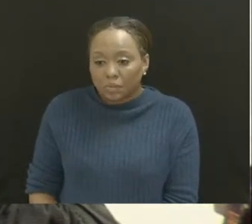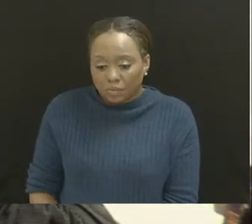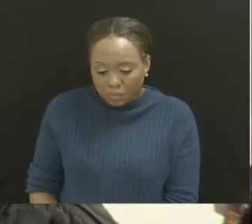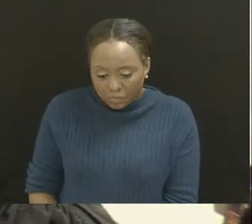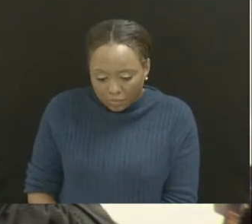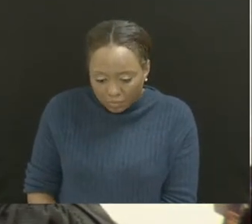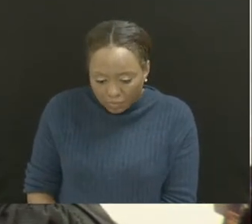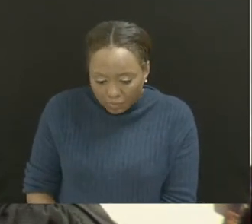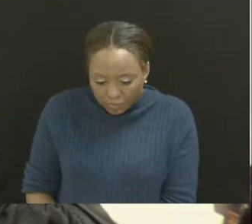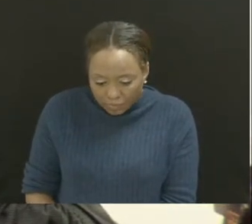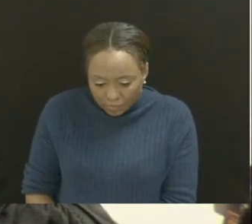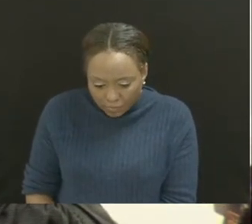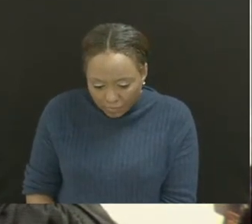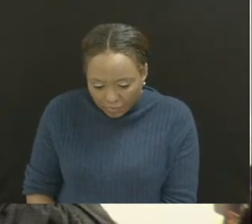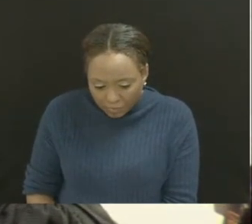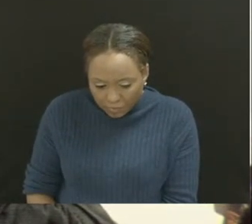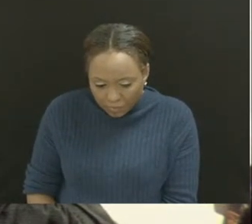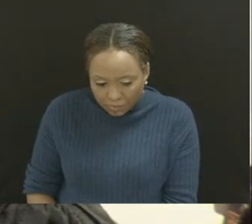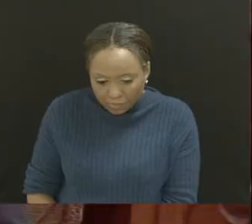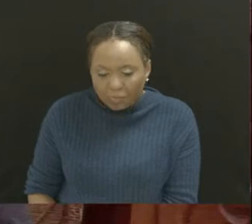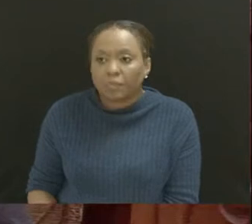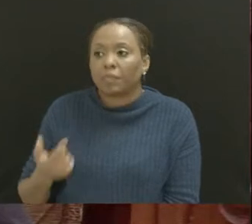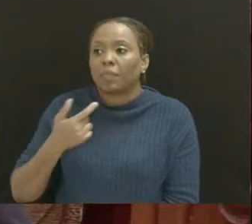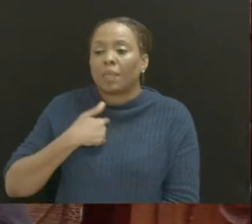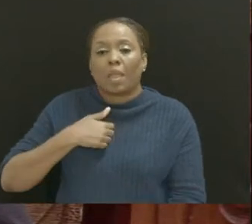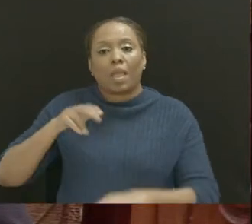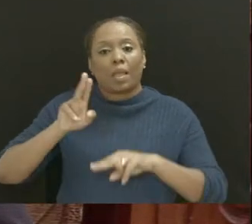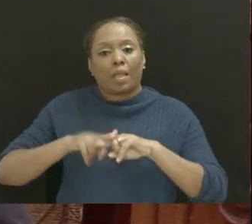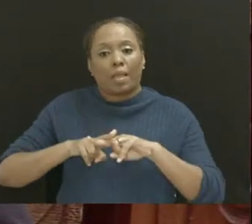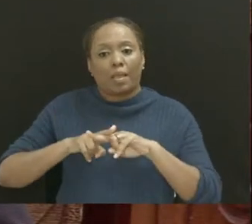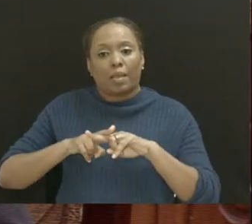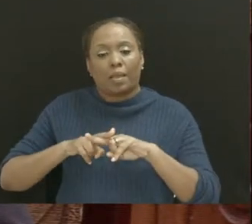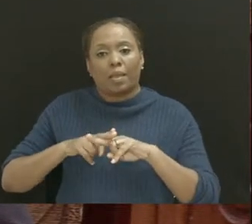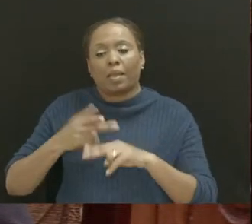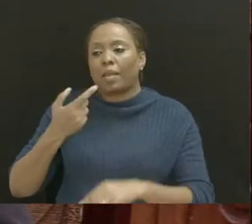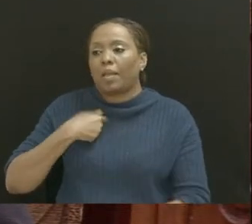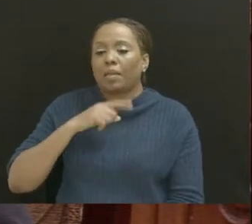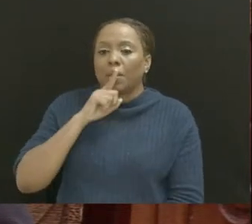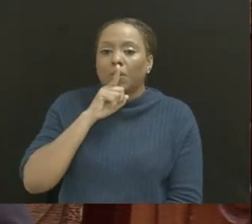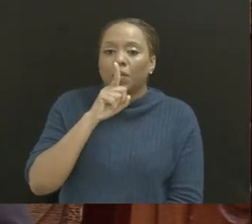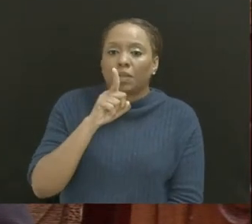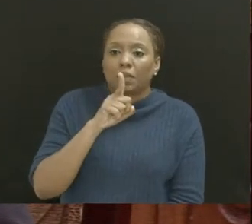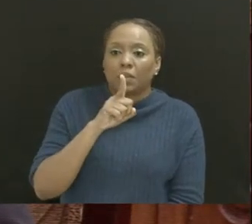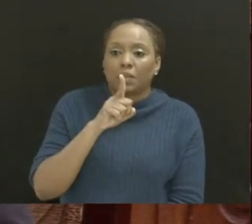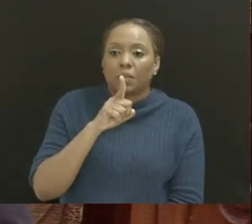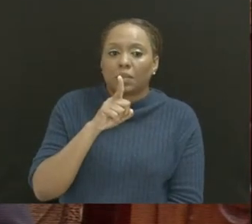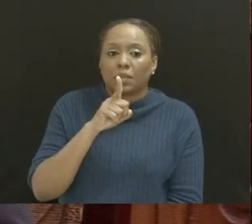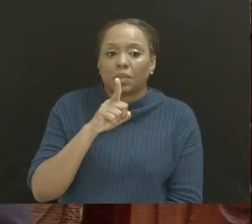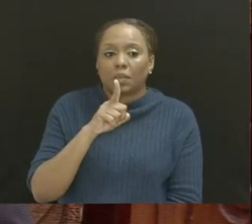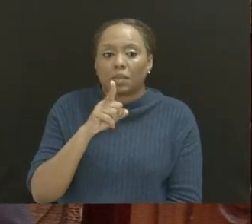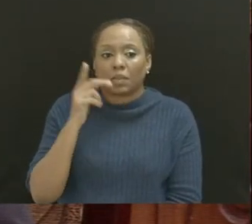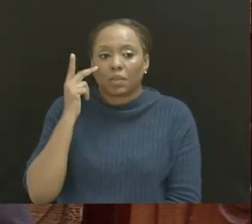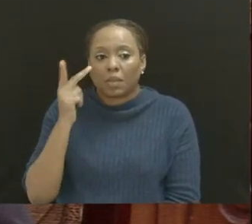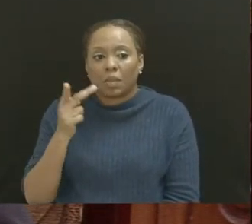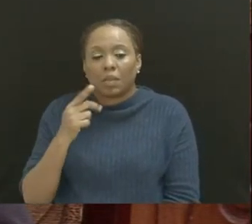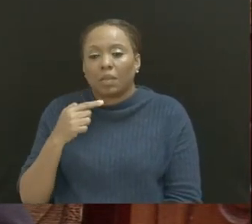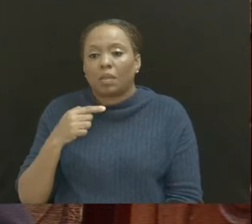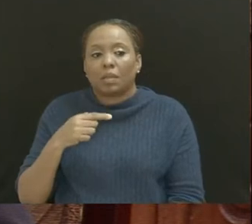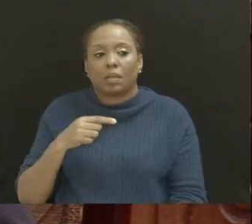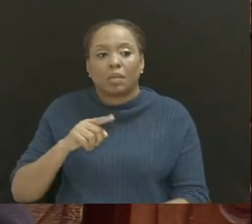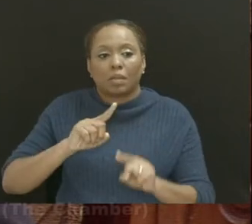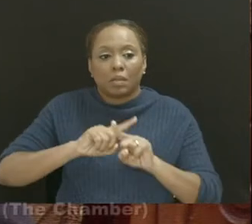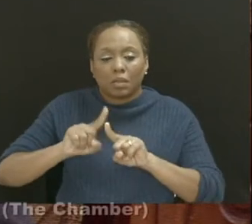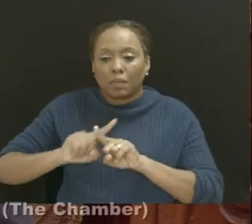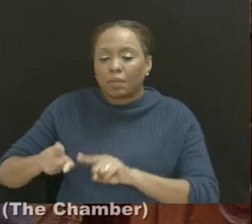I sat with some, I marveled really at the several comments from your several